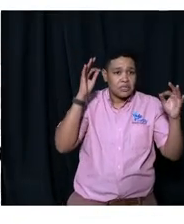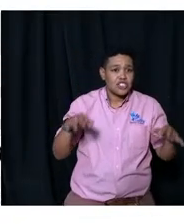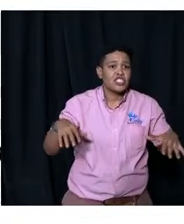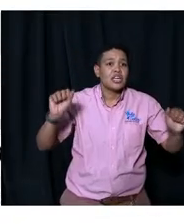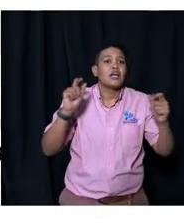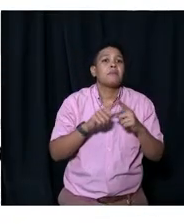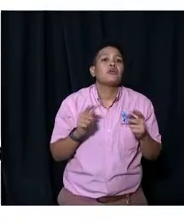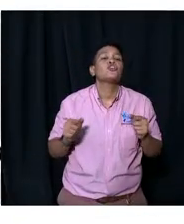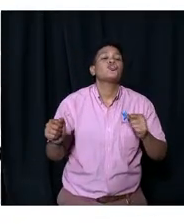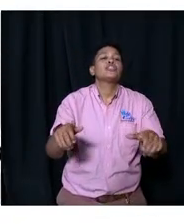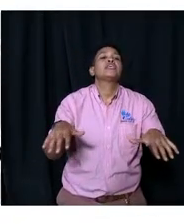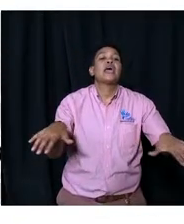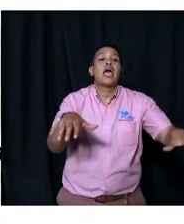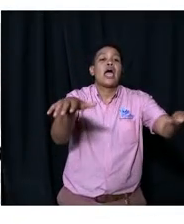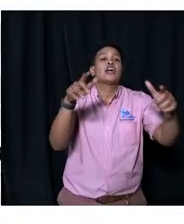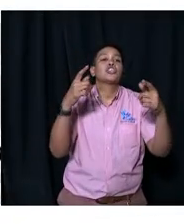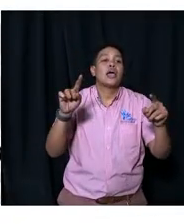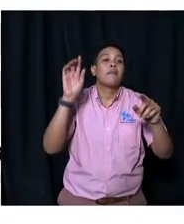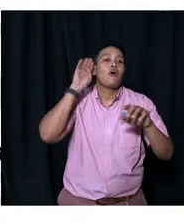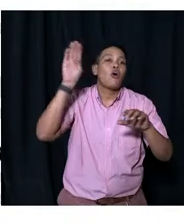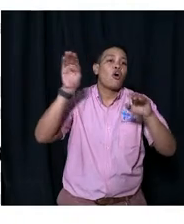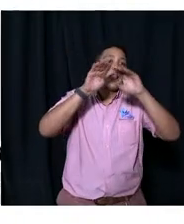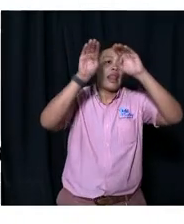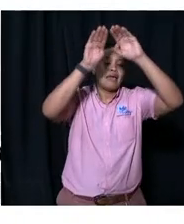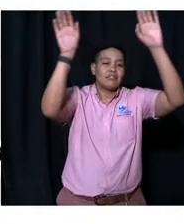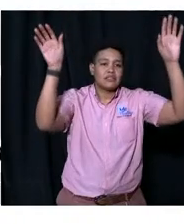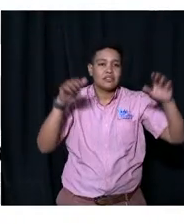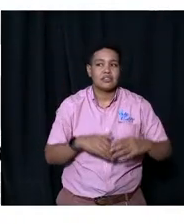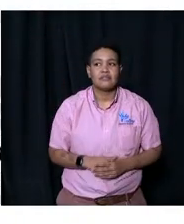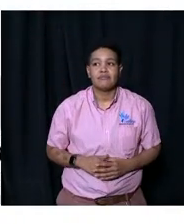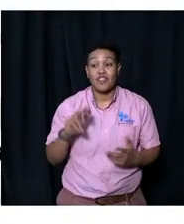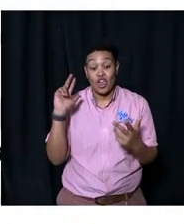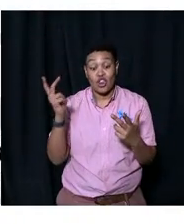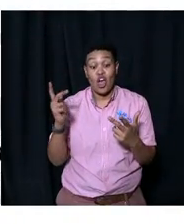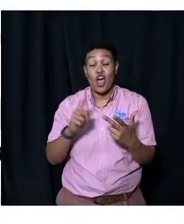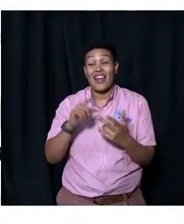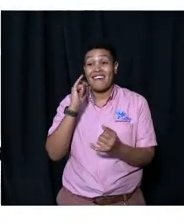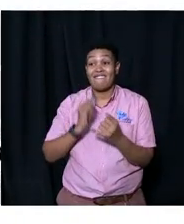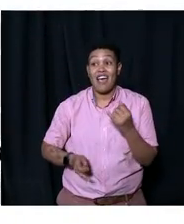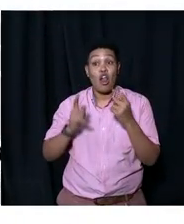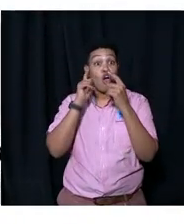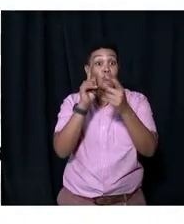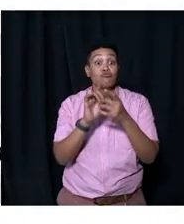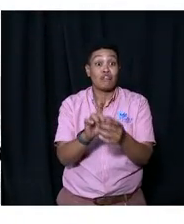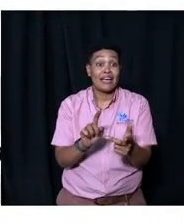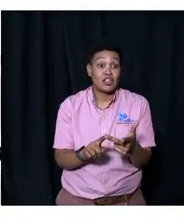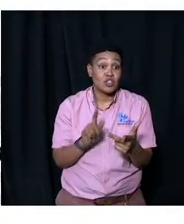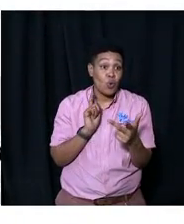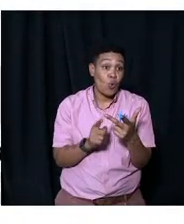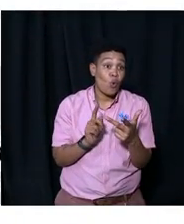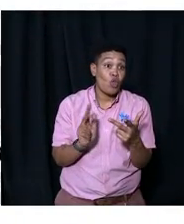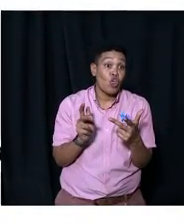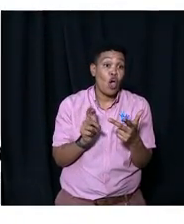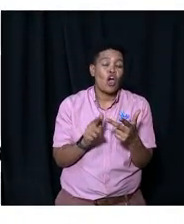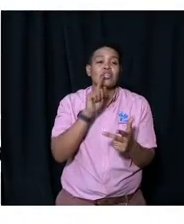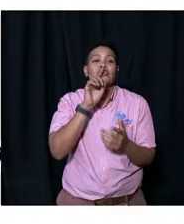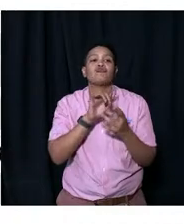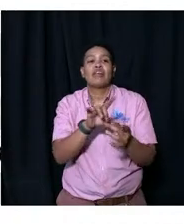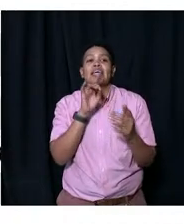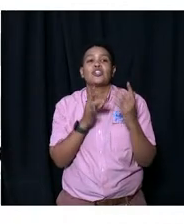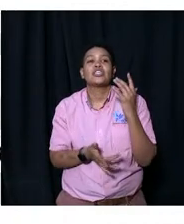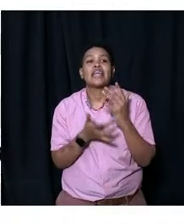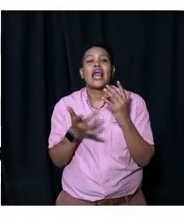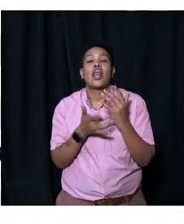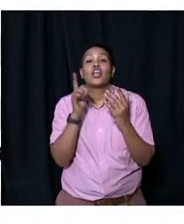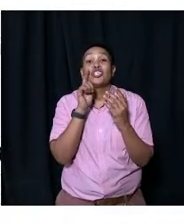and strategic action at all levels, a very long one. The third and final objective related to Goal 3 is on technology